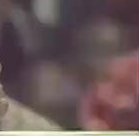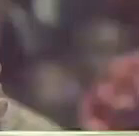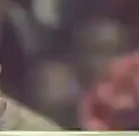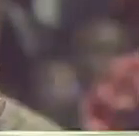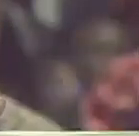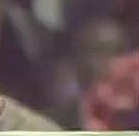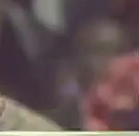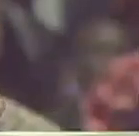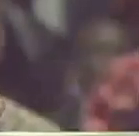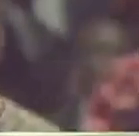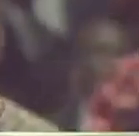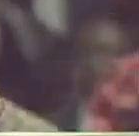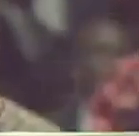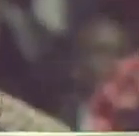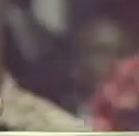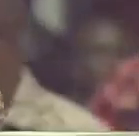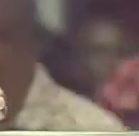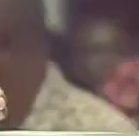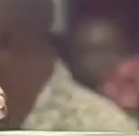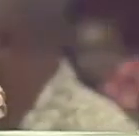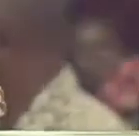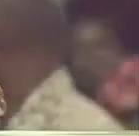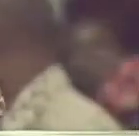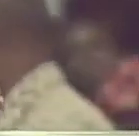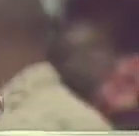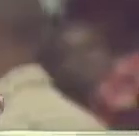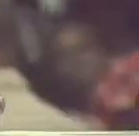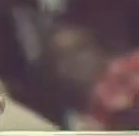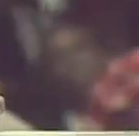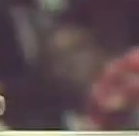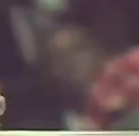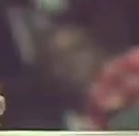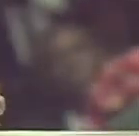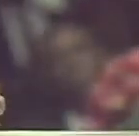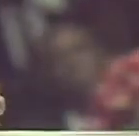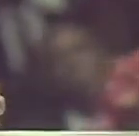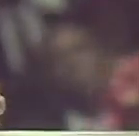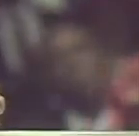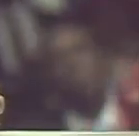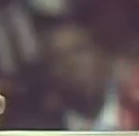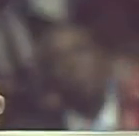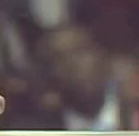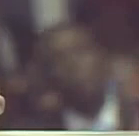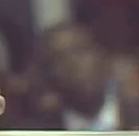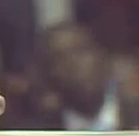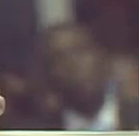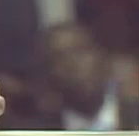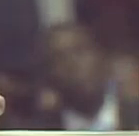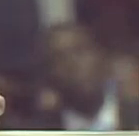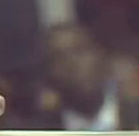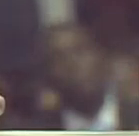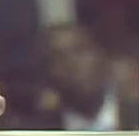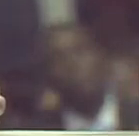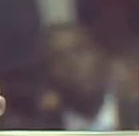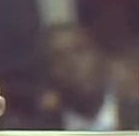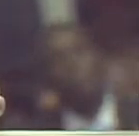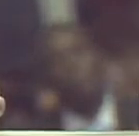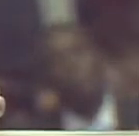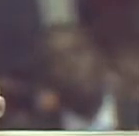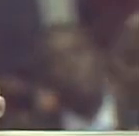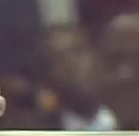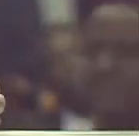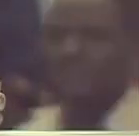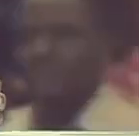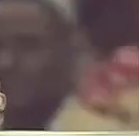we want to show the Almighty God that you believe by singing, by dancing, by